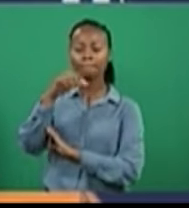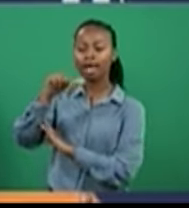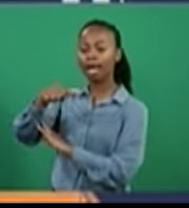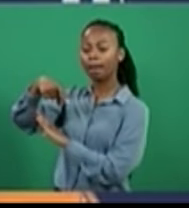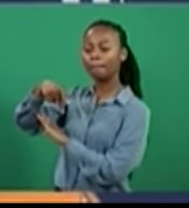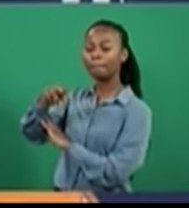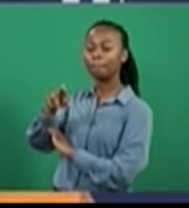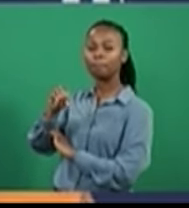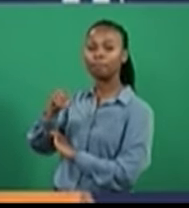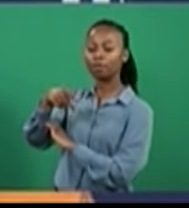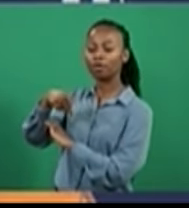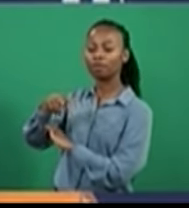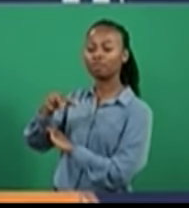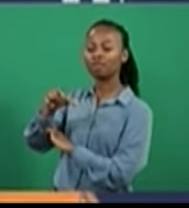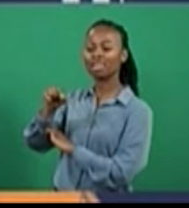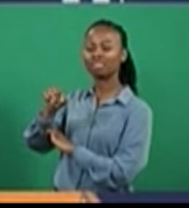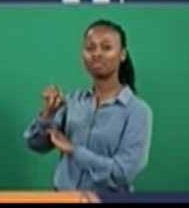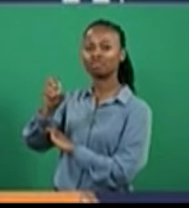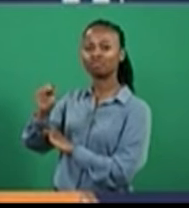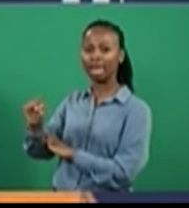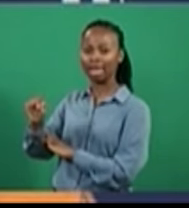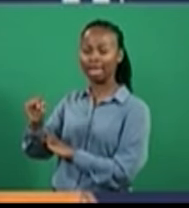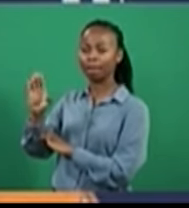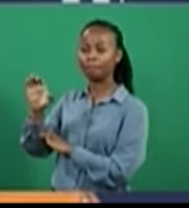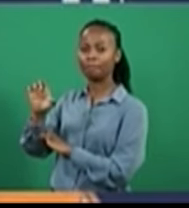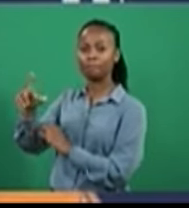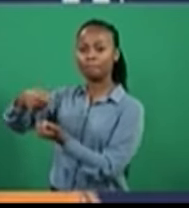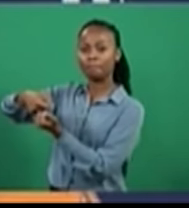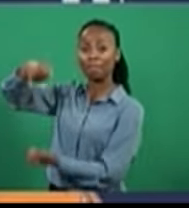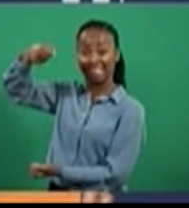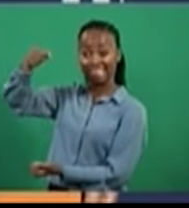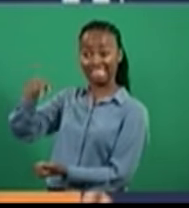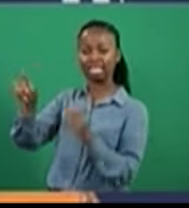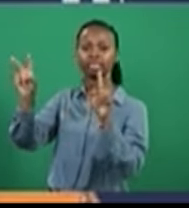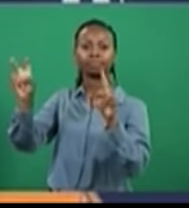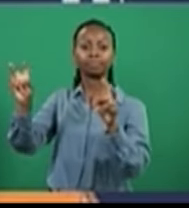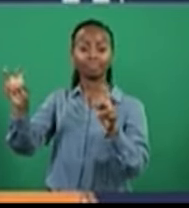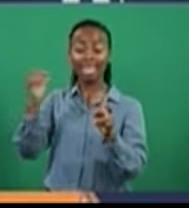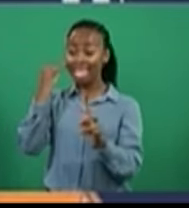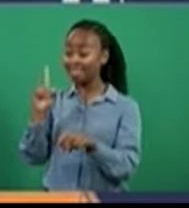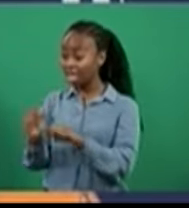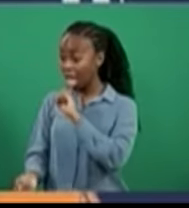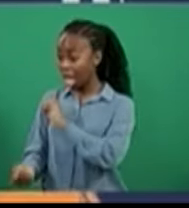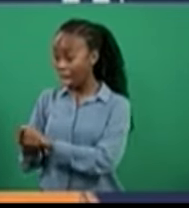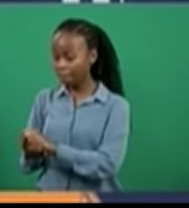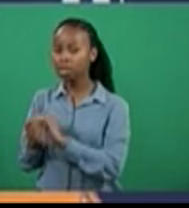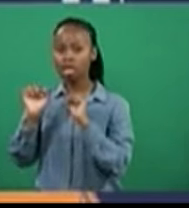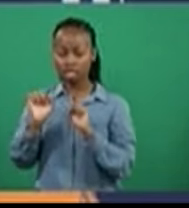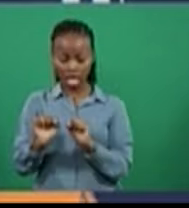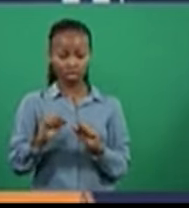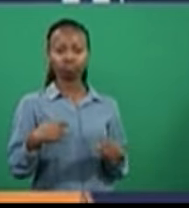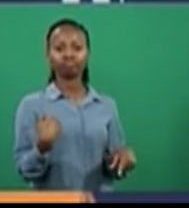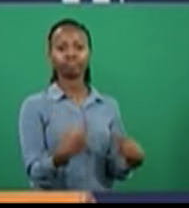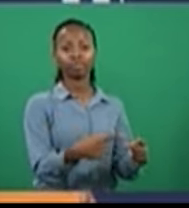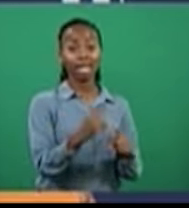bill at the moment. Until such is passed, there will be no transfer that will take place from Jifakra to